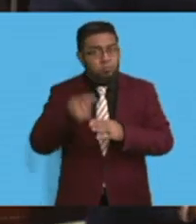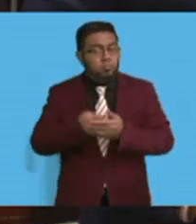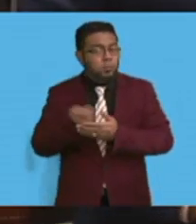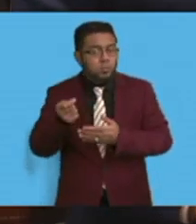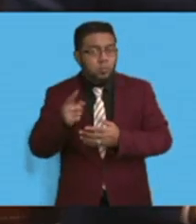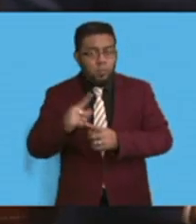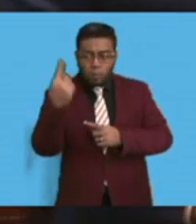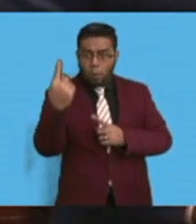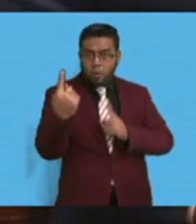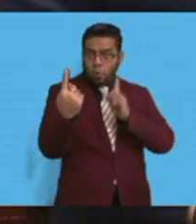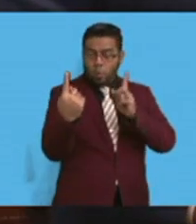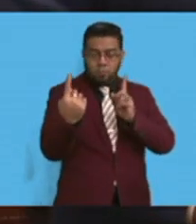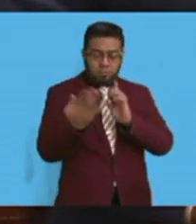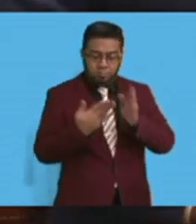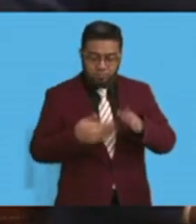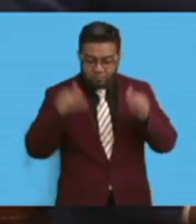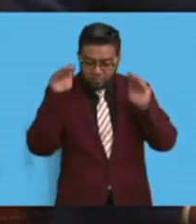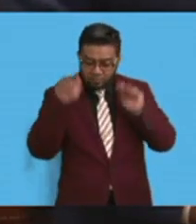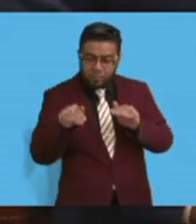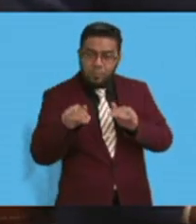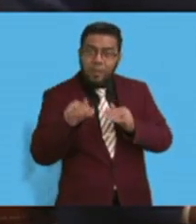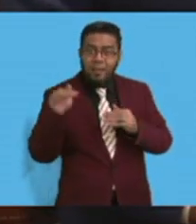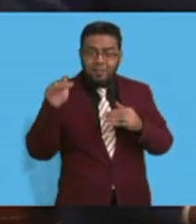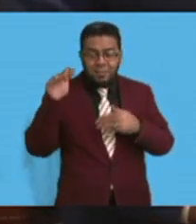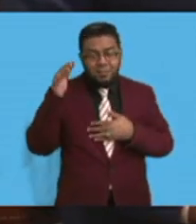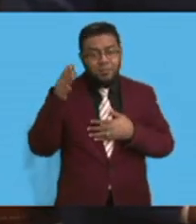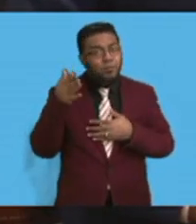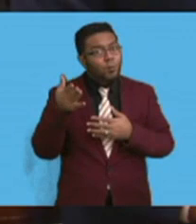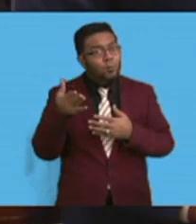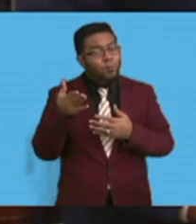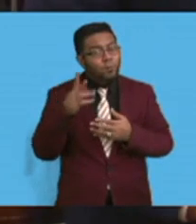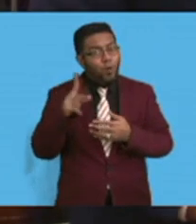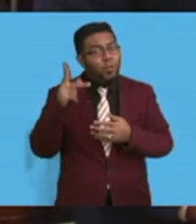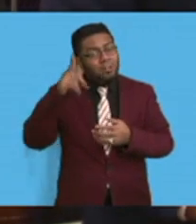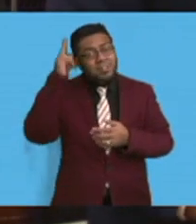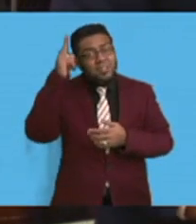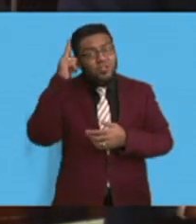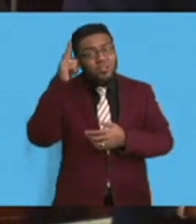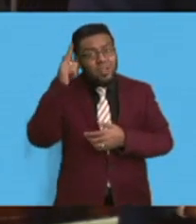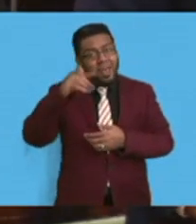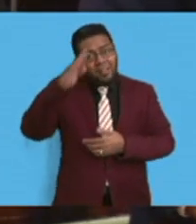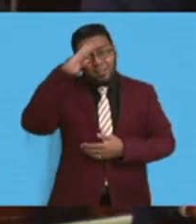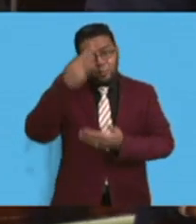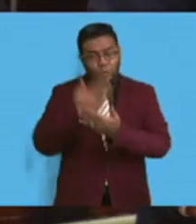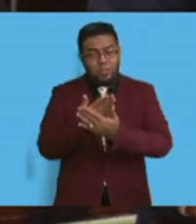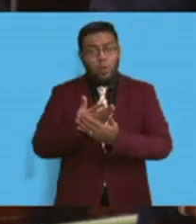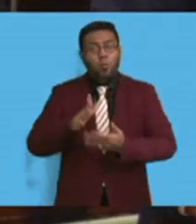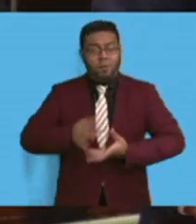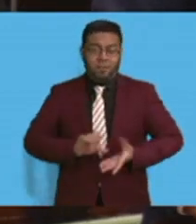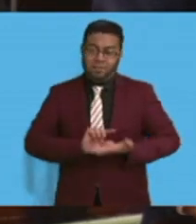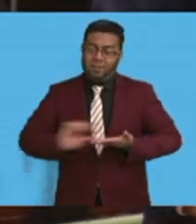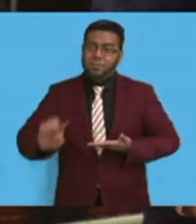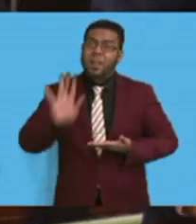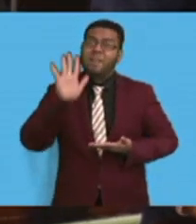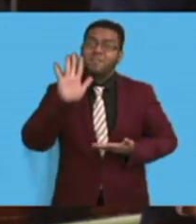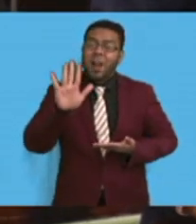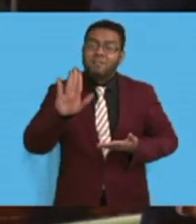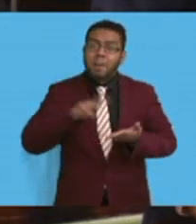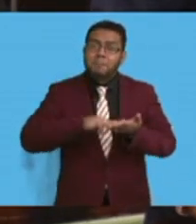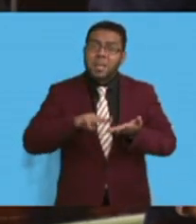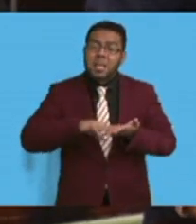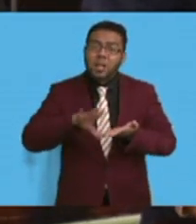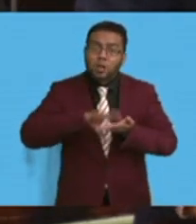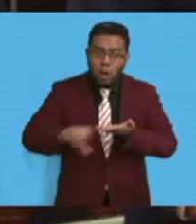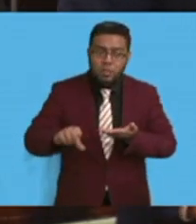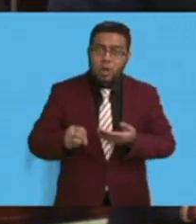one-on-one attention as possible to our students. To improve the ratio of teachers to students, we've allocated $5 million to recruit an